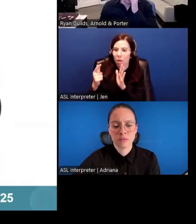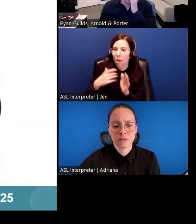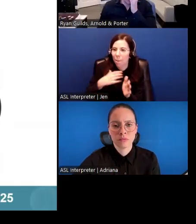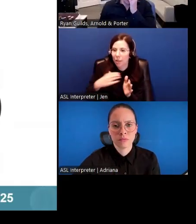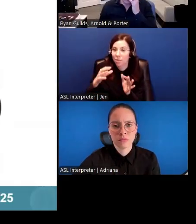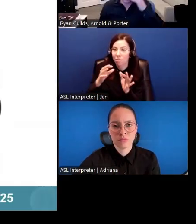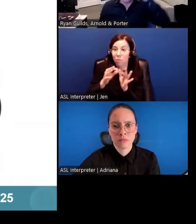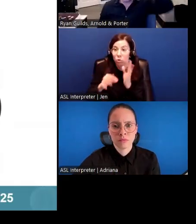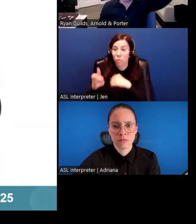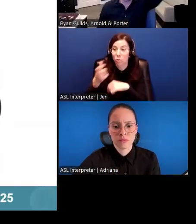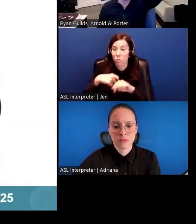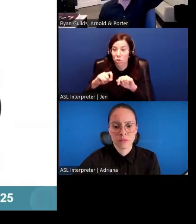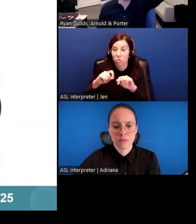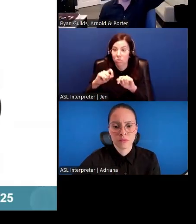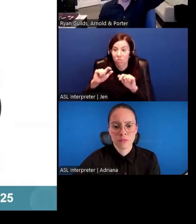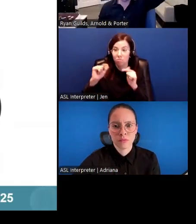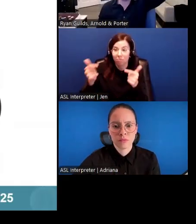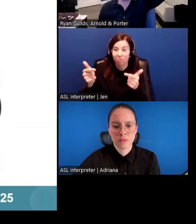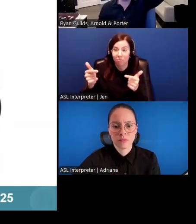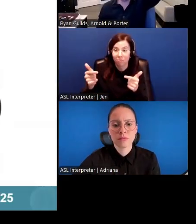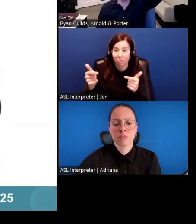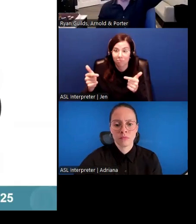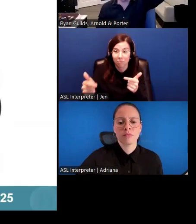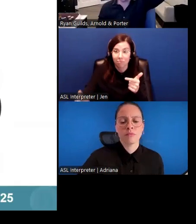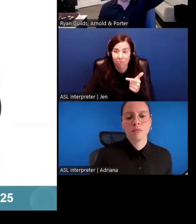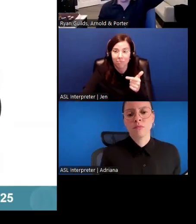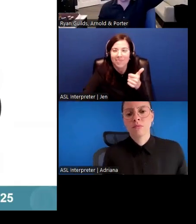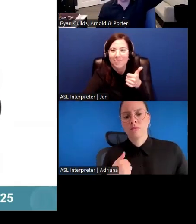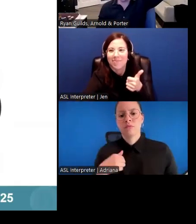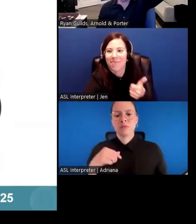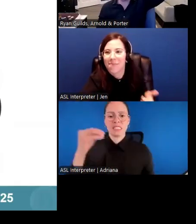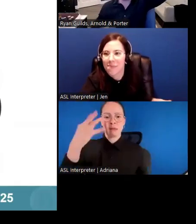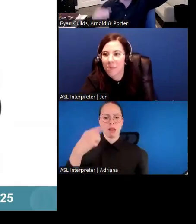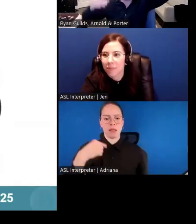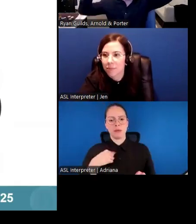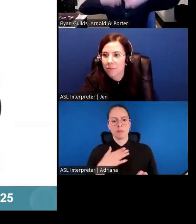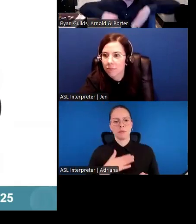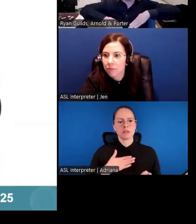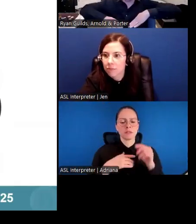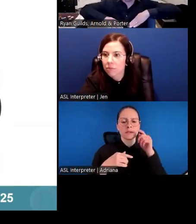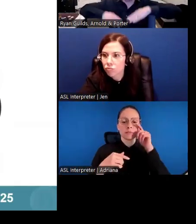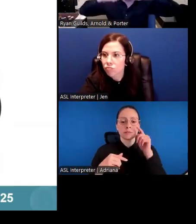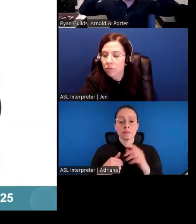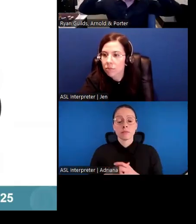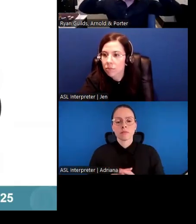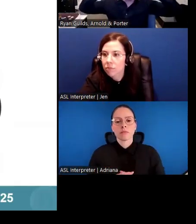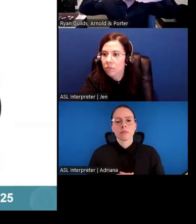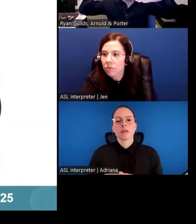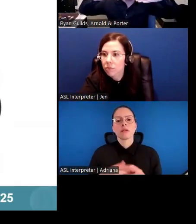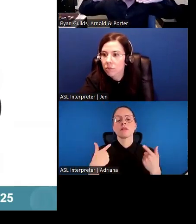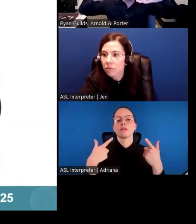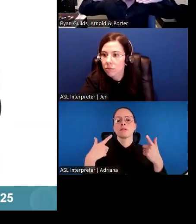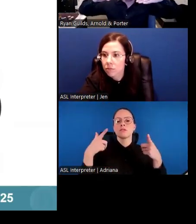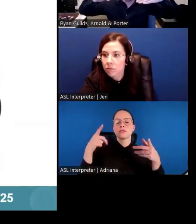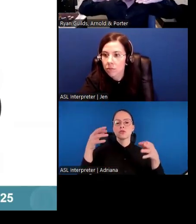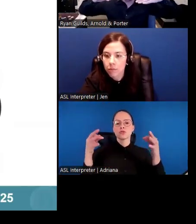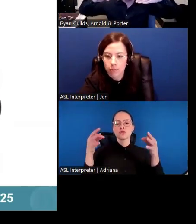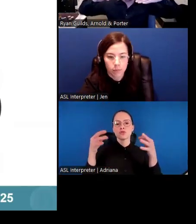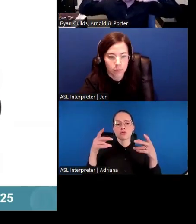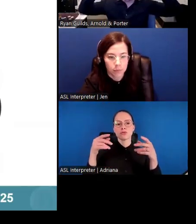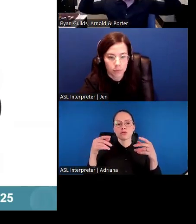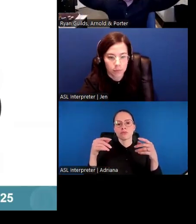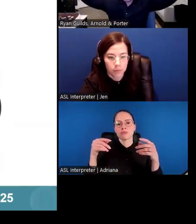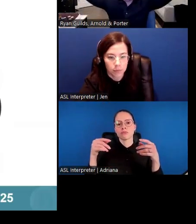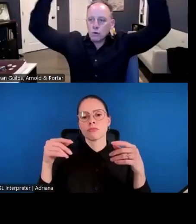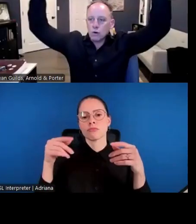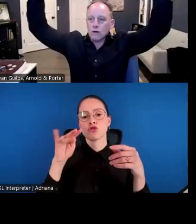then appeal it to the next level, which is the Court of Appeals of the Armed Forces. So you've got the trial court, the Court of Criminal Appeals,